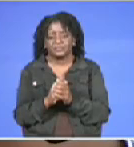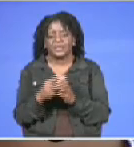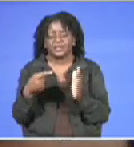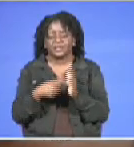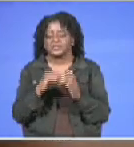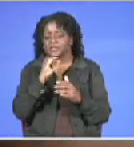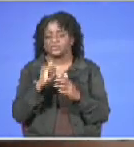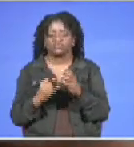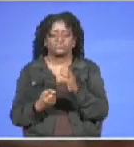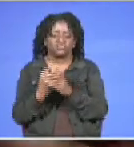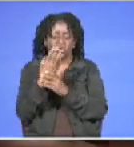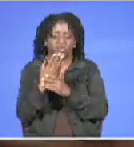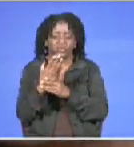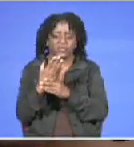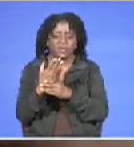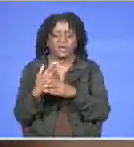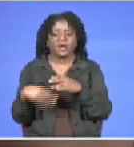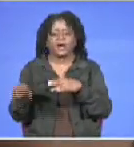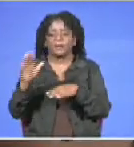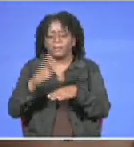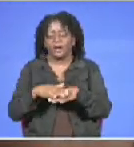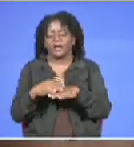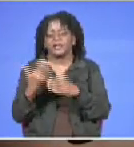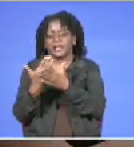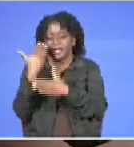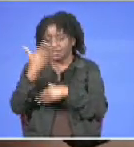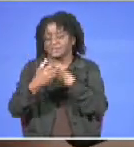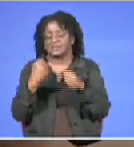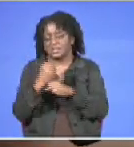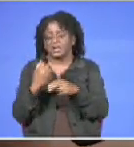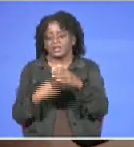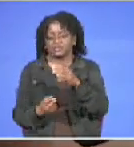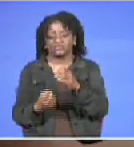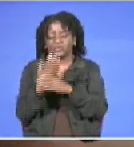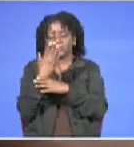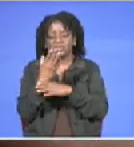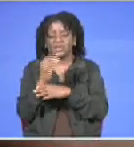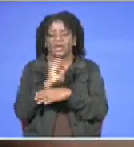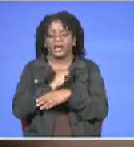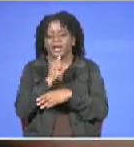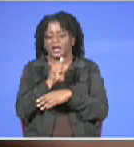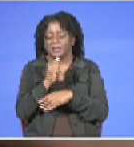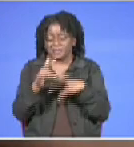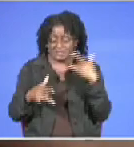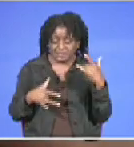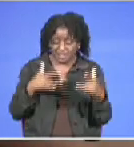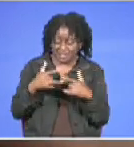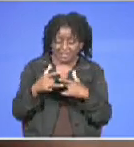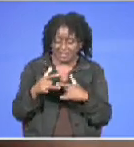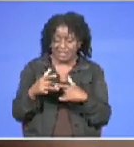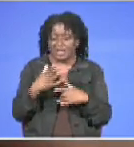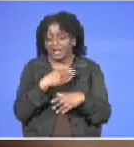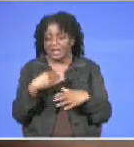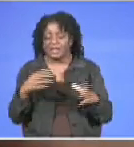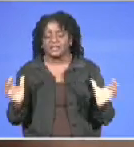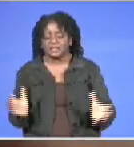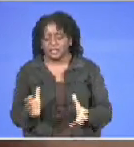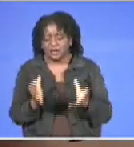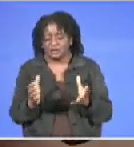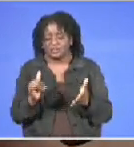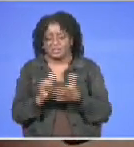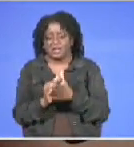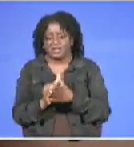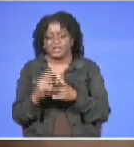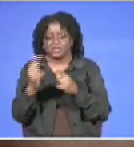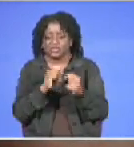growth on top of growth. So I'm very excited to, and I'm very encouraged that, you know, tourism remains